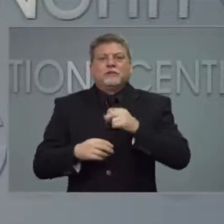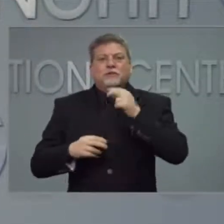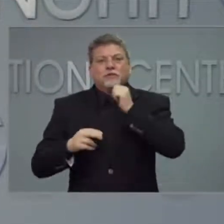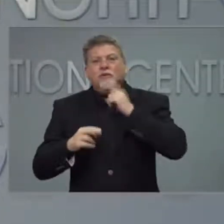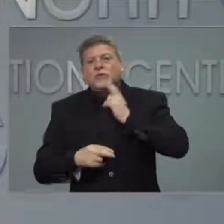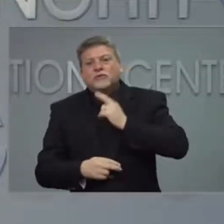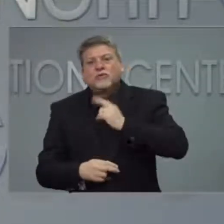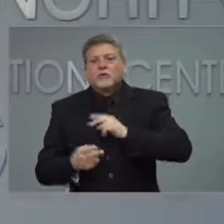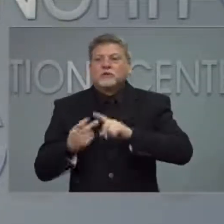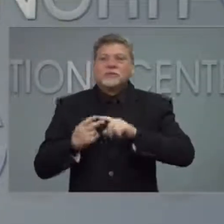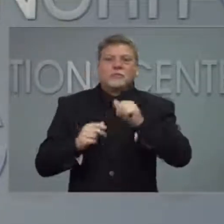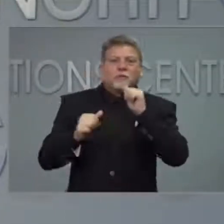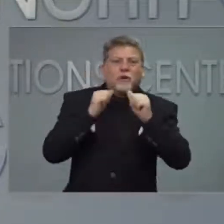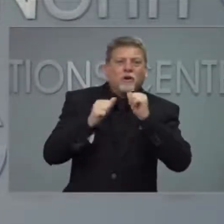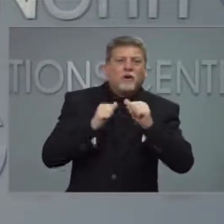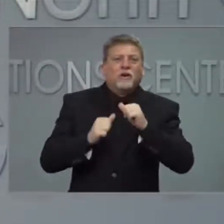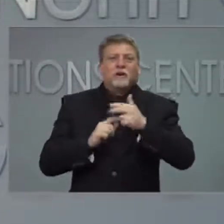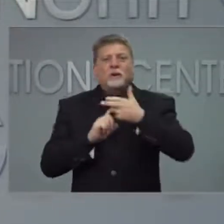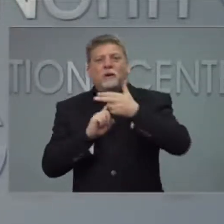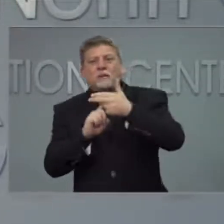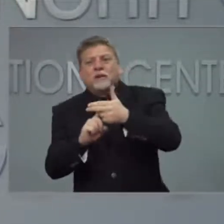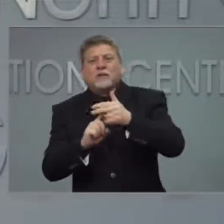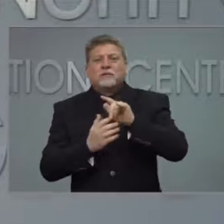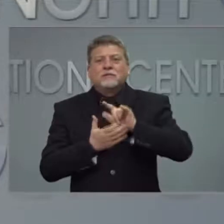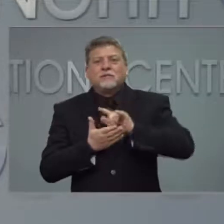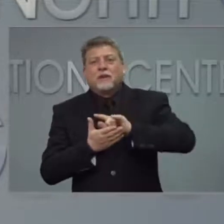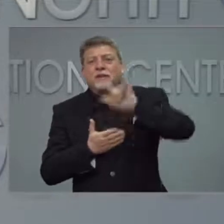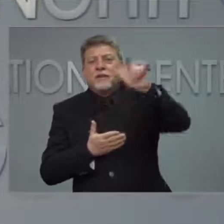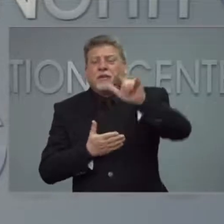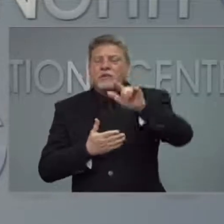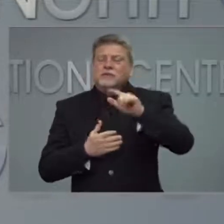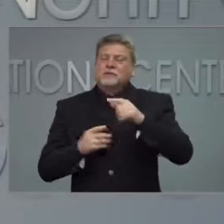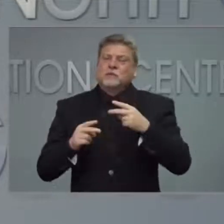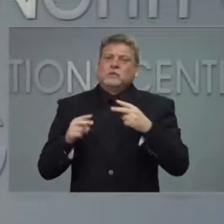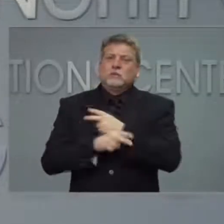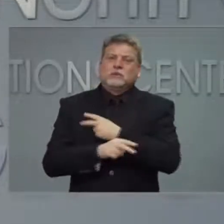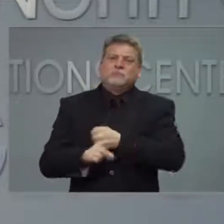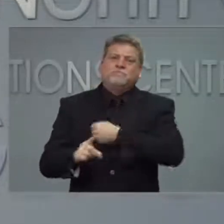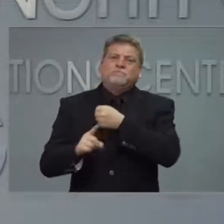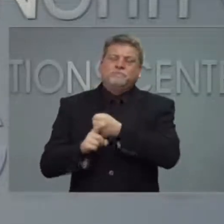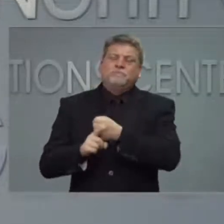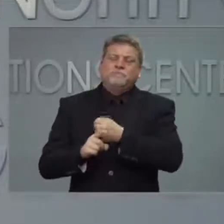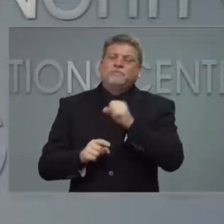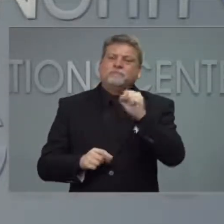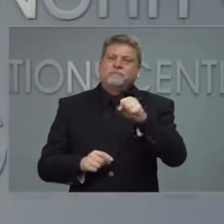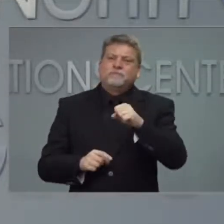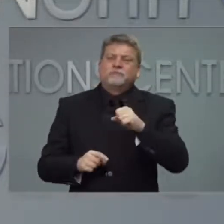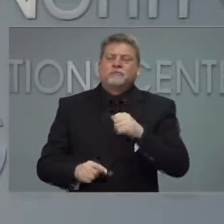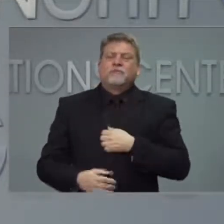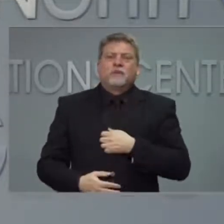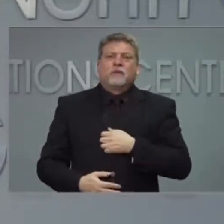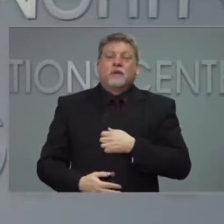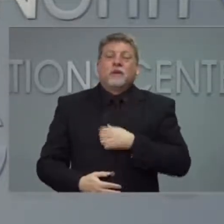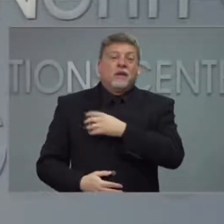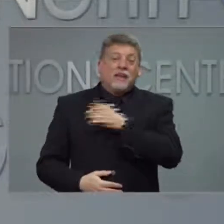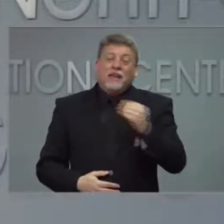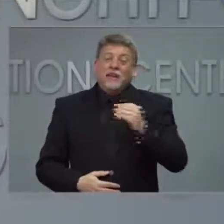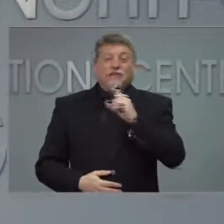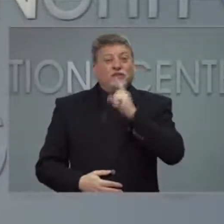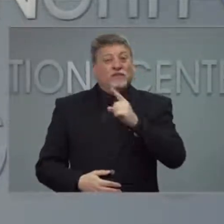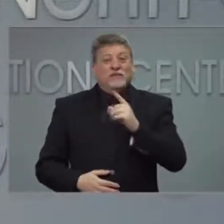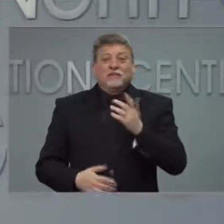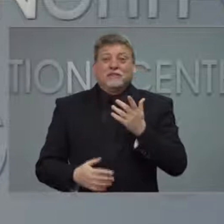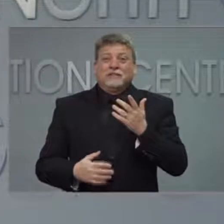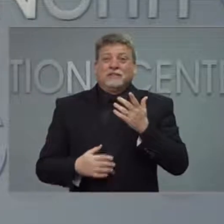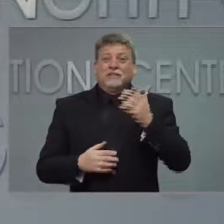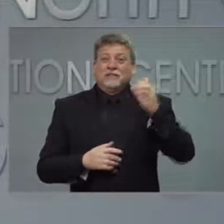hotels, the travel industry, the airlines, they have been hit really hard. And state and federal government need to